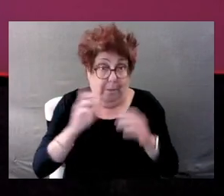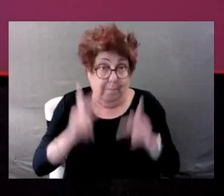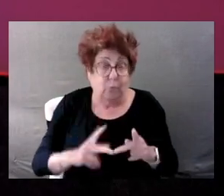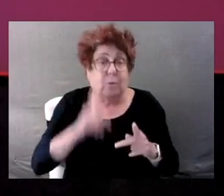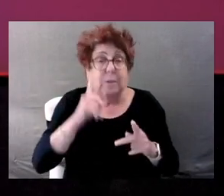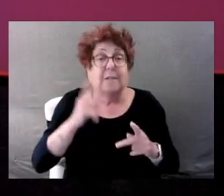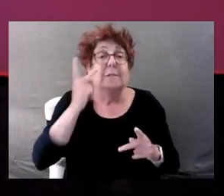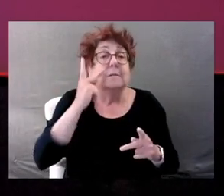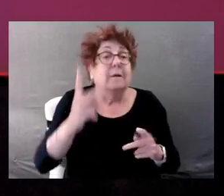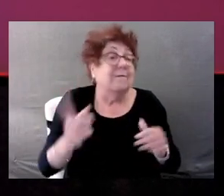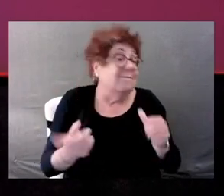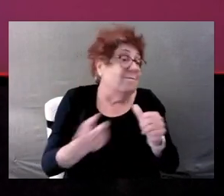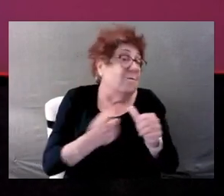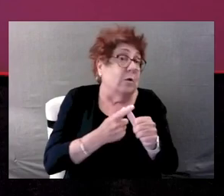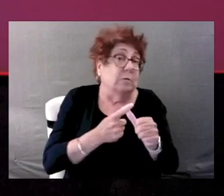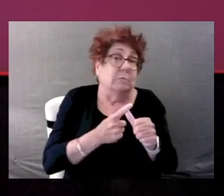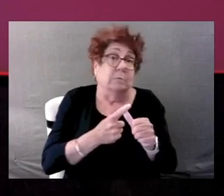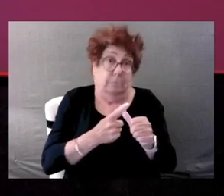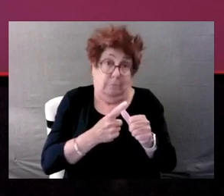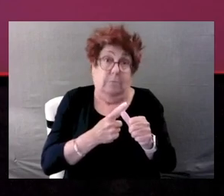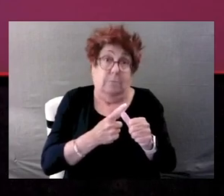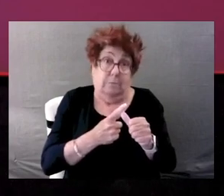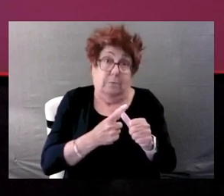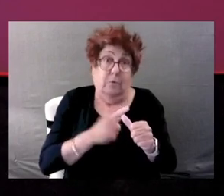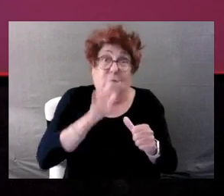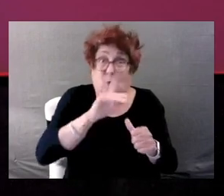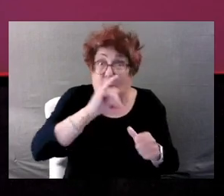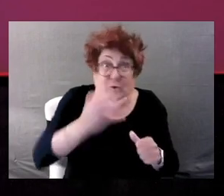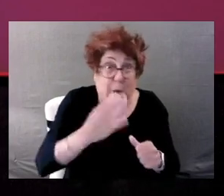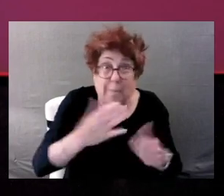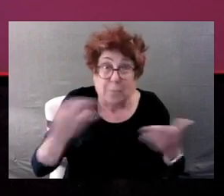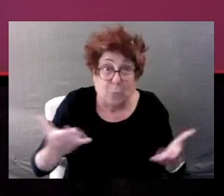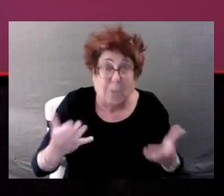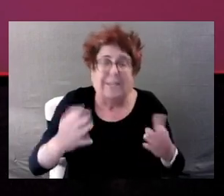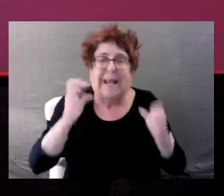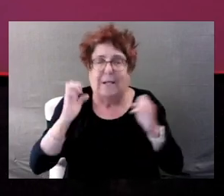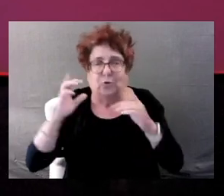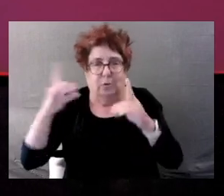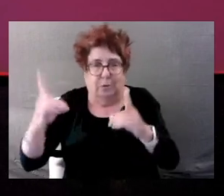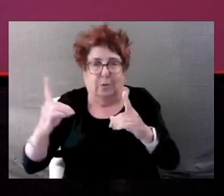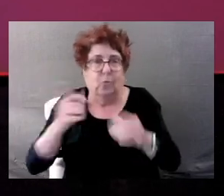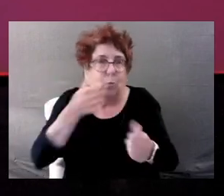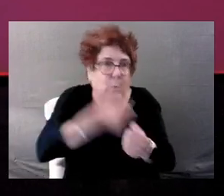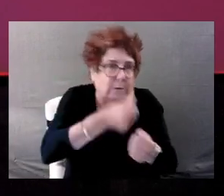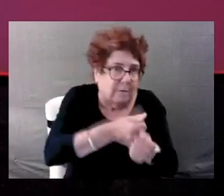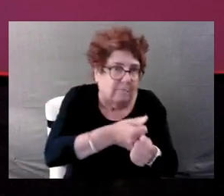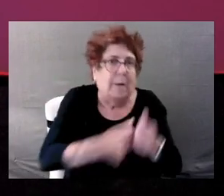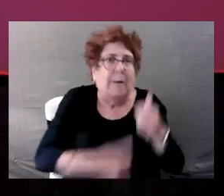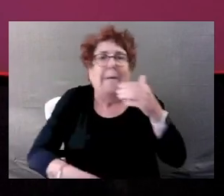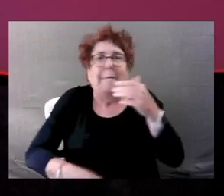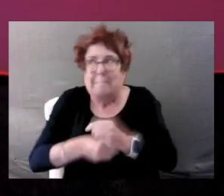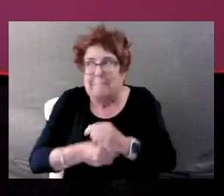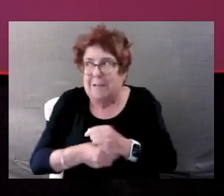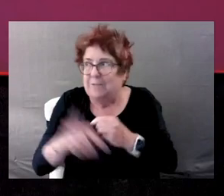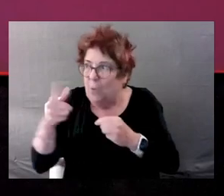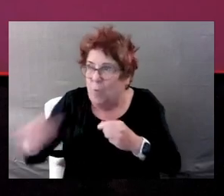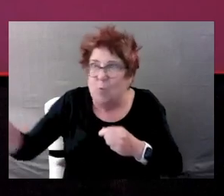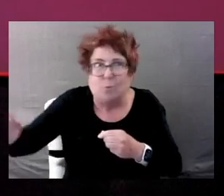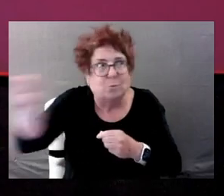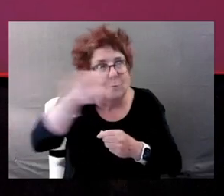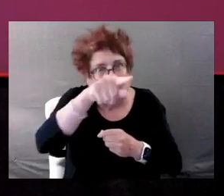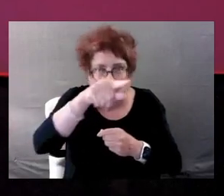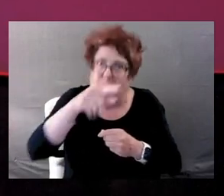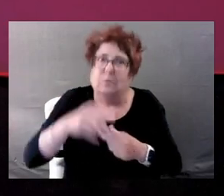that your job is to educate yourself, educate those around you,